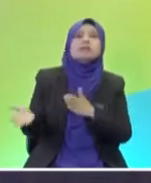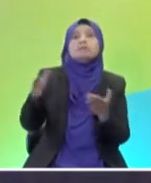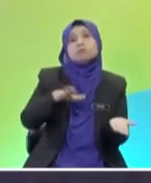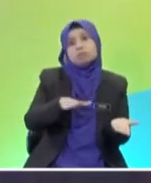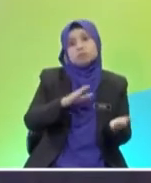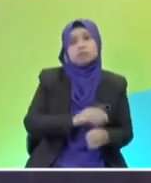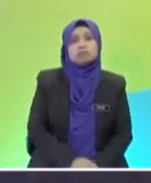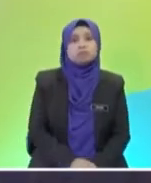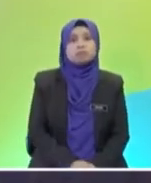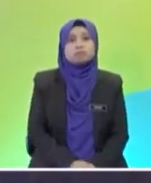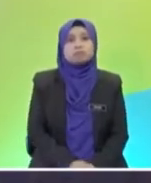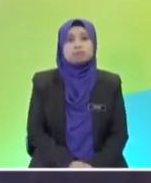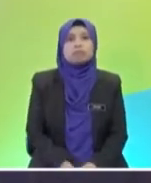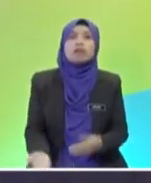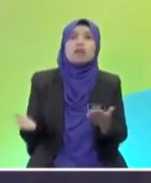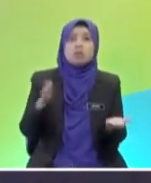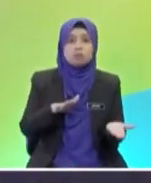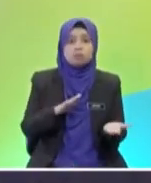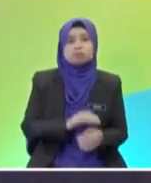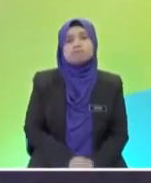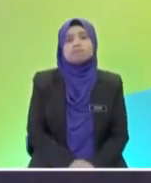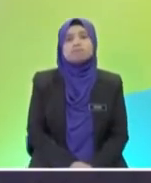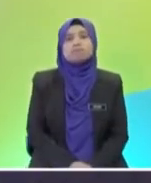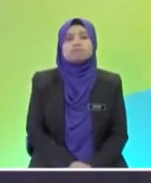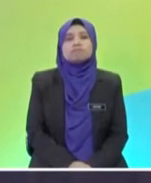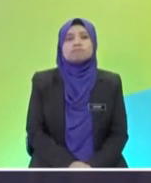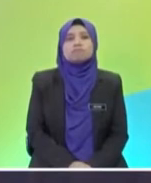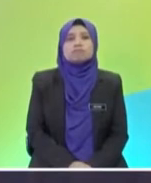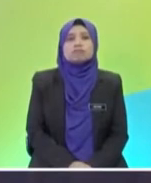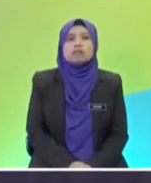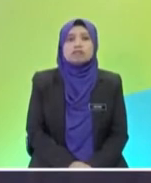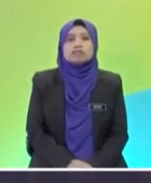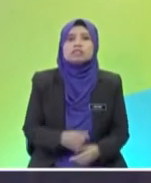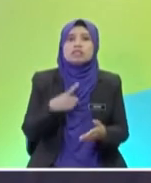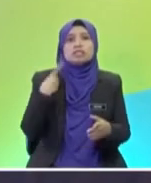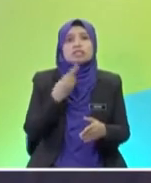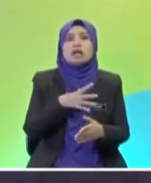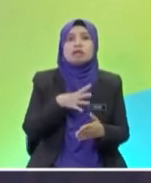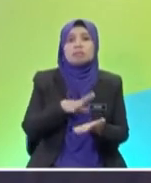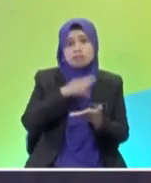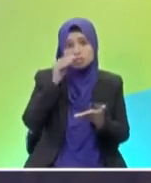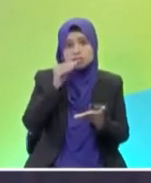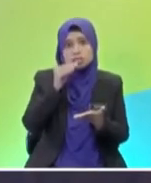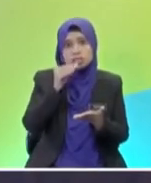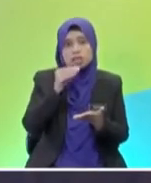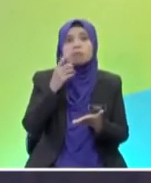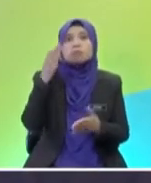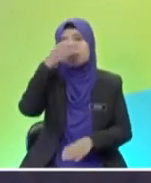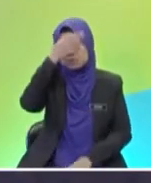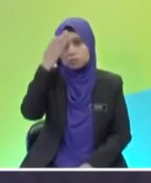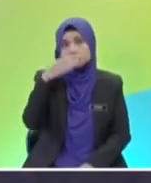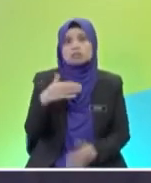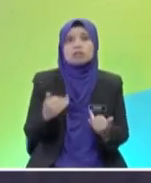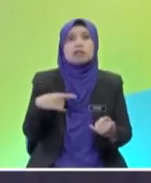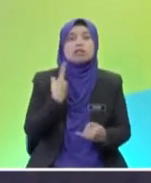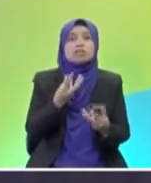Threat of extinction. Well, Miss Devi, what is our next focus for this segment? Yeah, since we have done about the factors, right? Okay. So we are going to learn